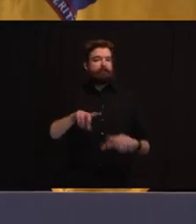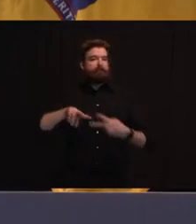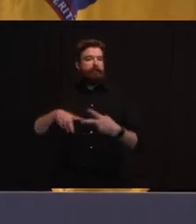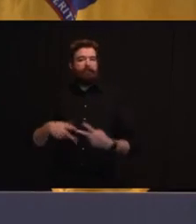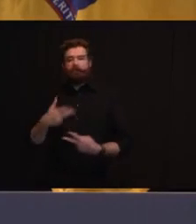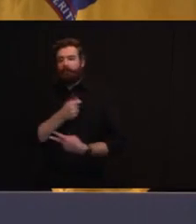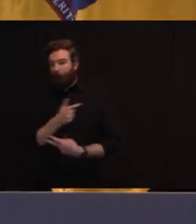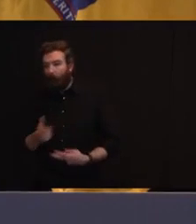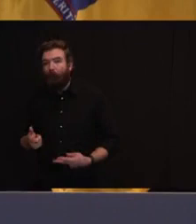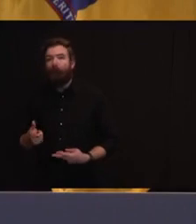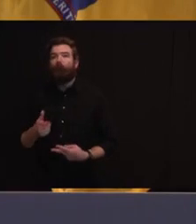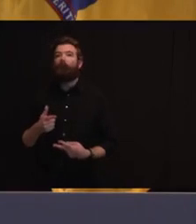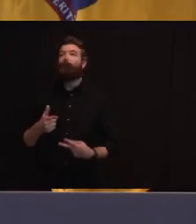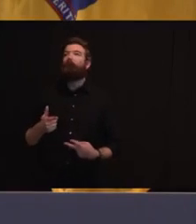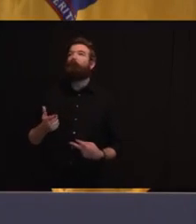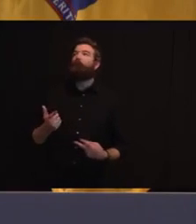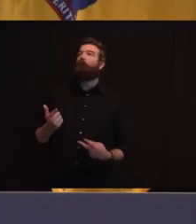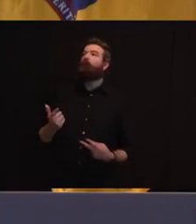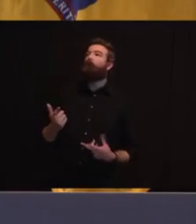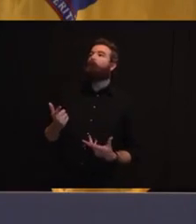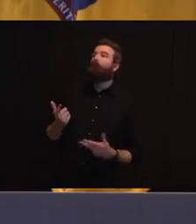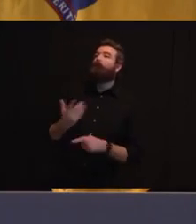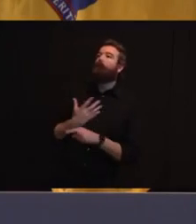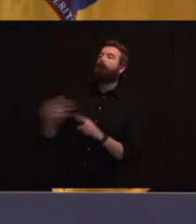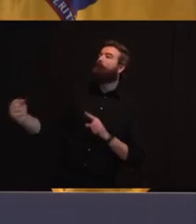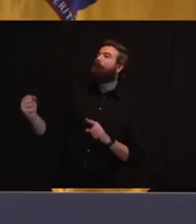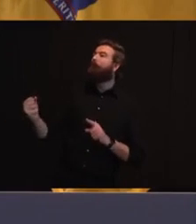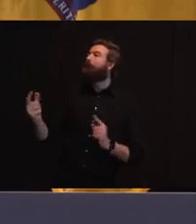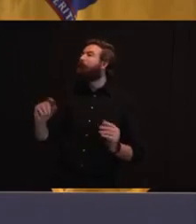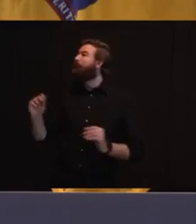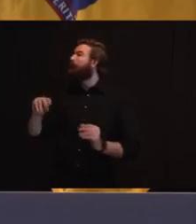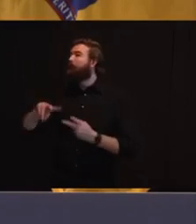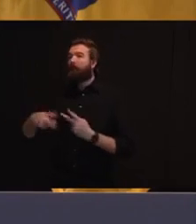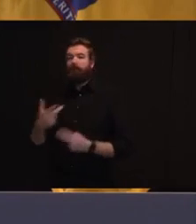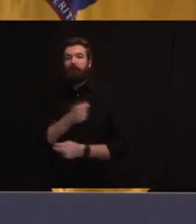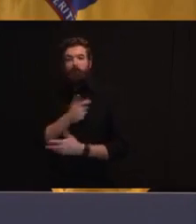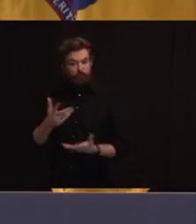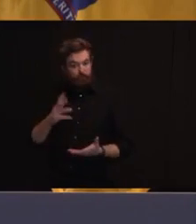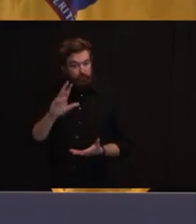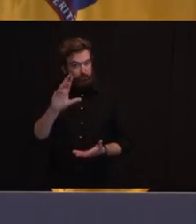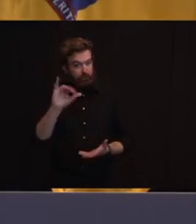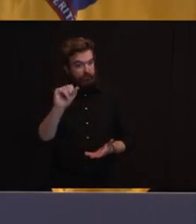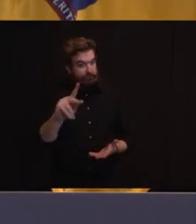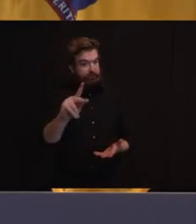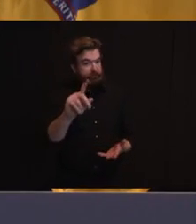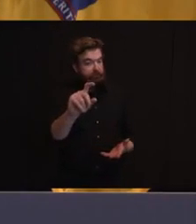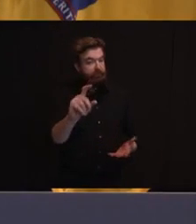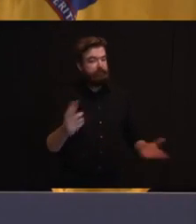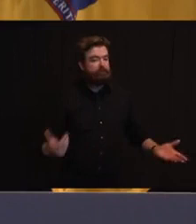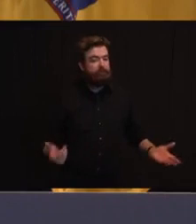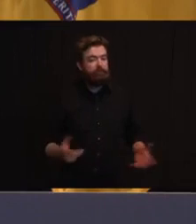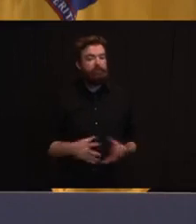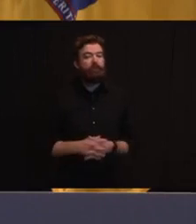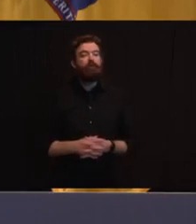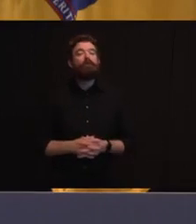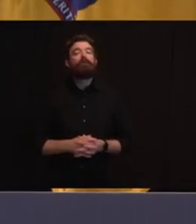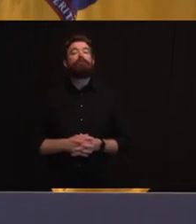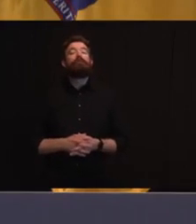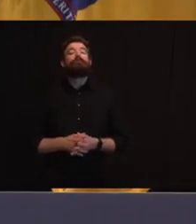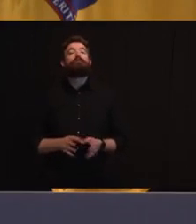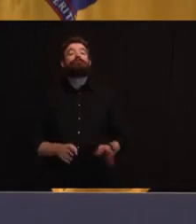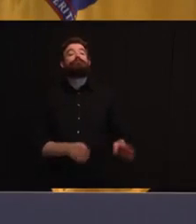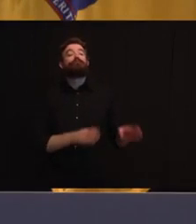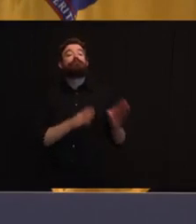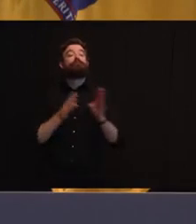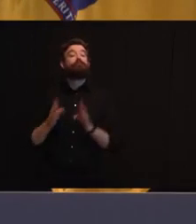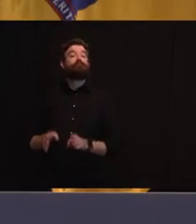vaccine overall? And another question from Michael Hill. What are your thoughts on the Motor Vehicle Commission approving driver's licenses for undocumented